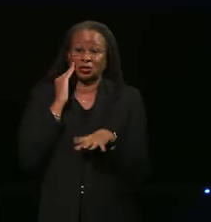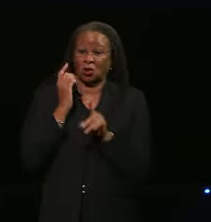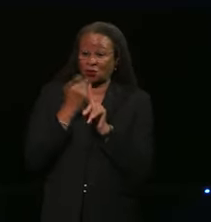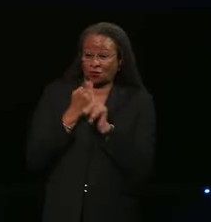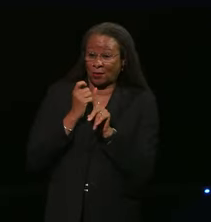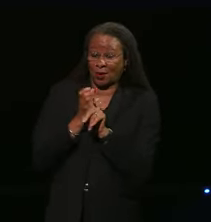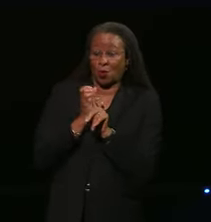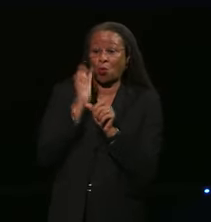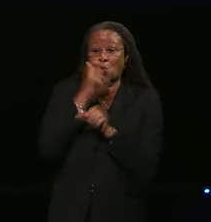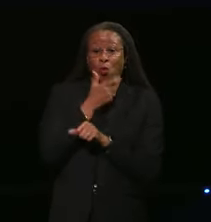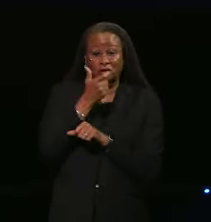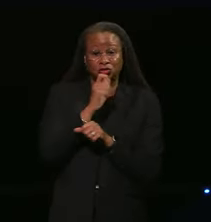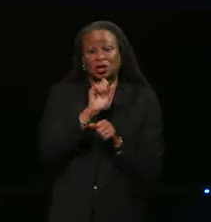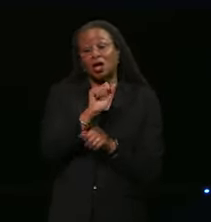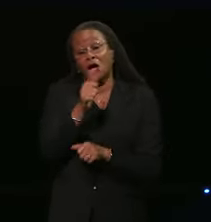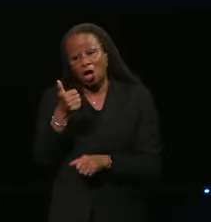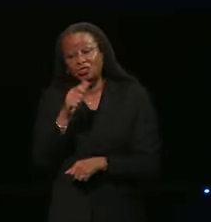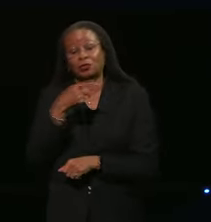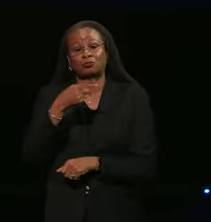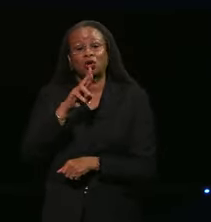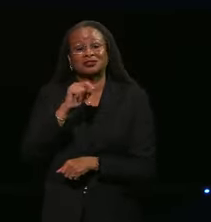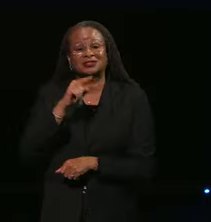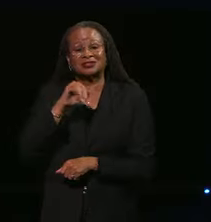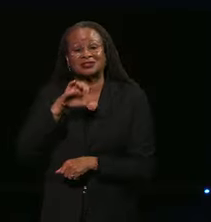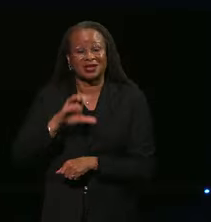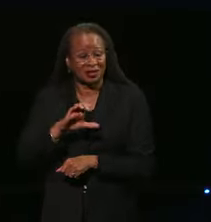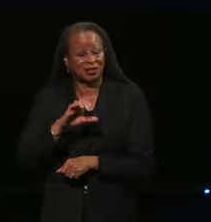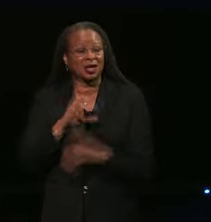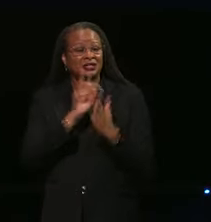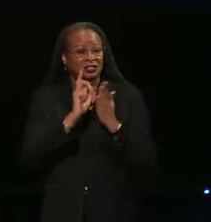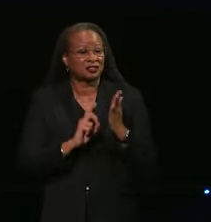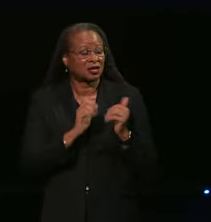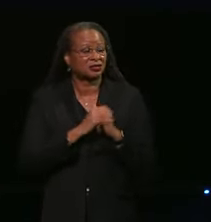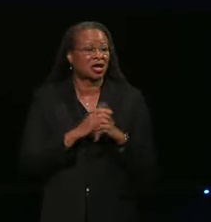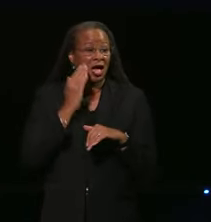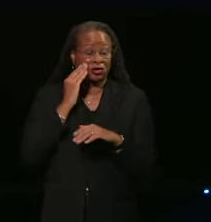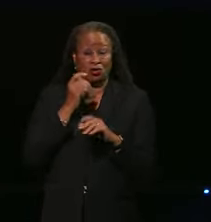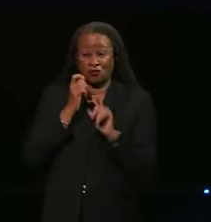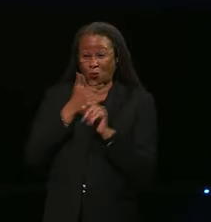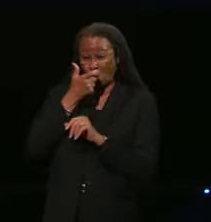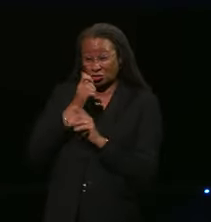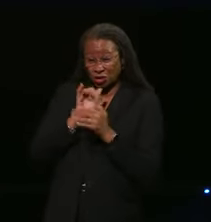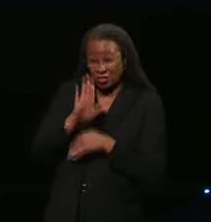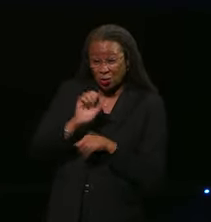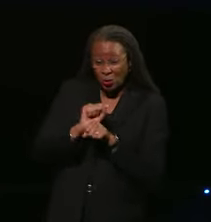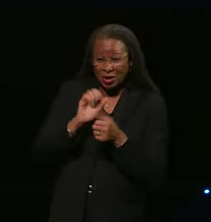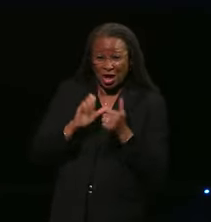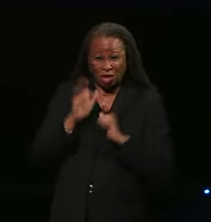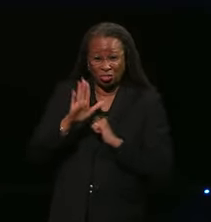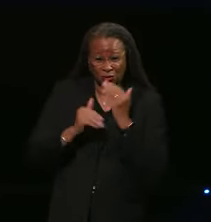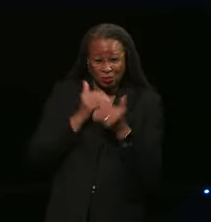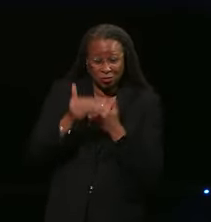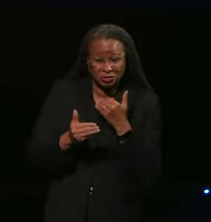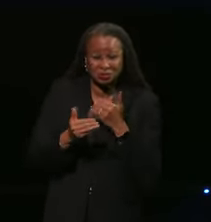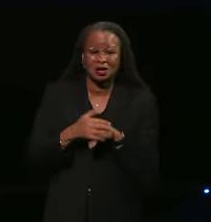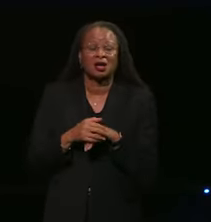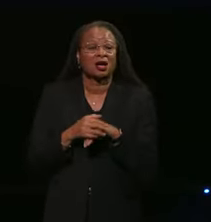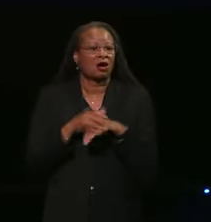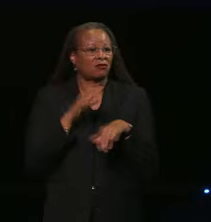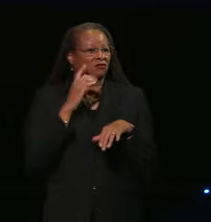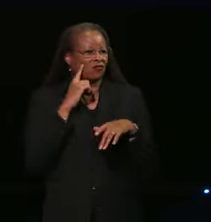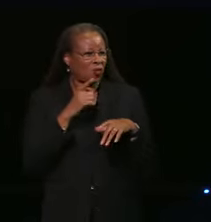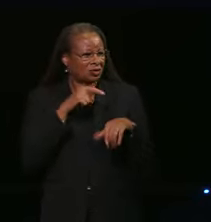prosthetic designers, many of whom are nominated this year alongside us, I know from looking at their work, how their processes are for something of